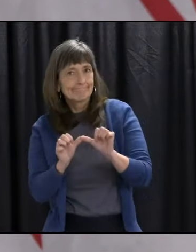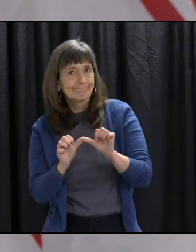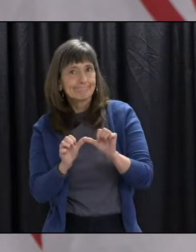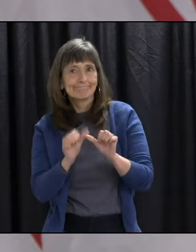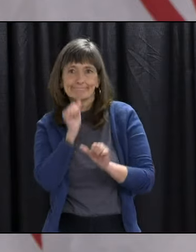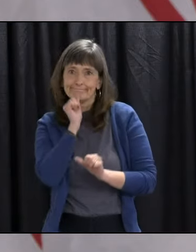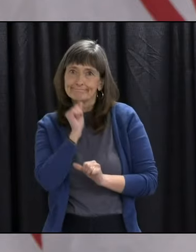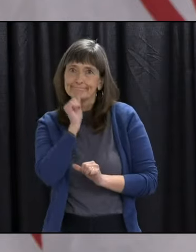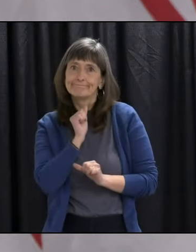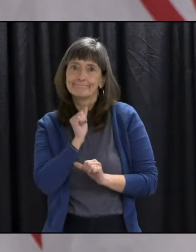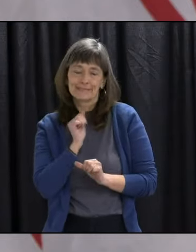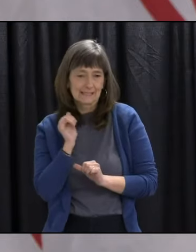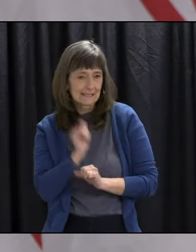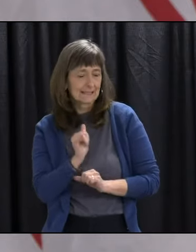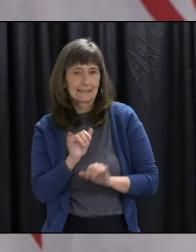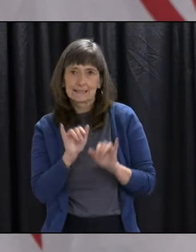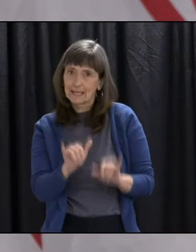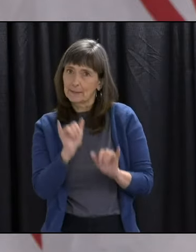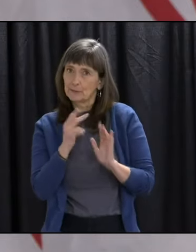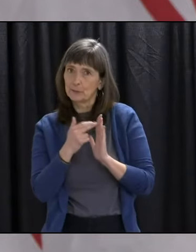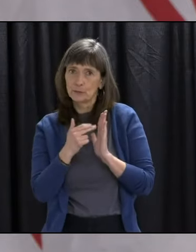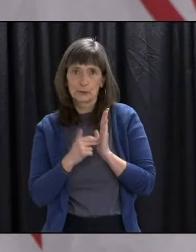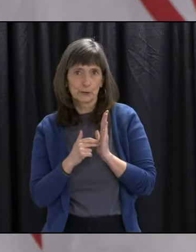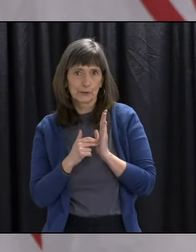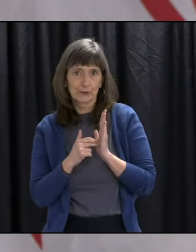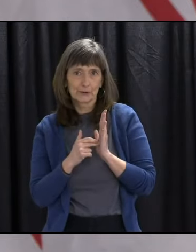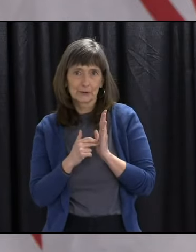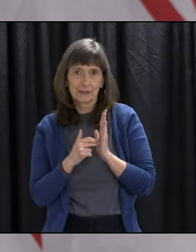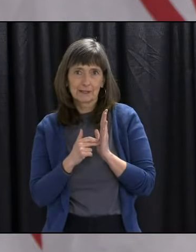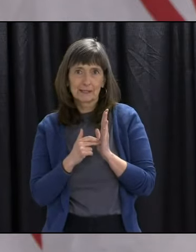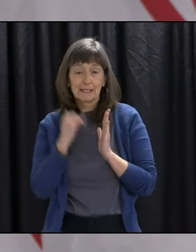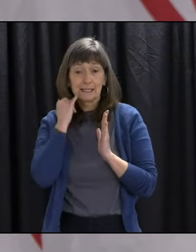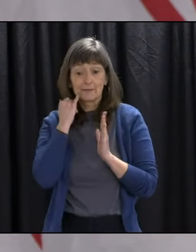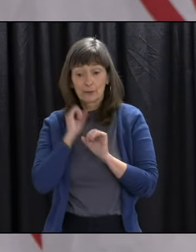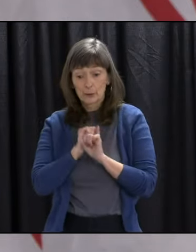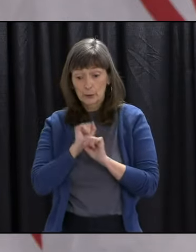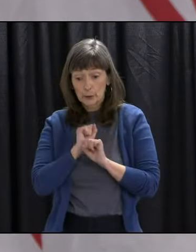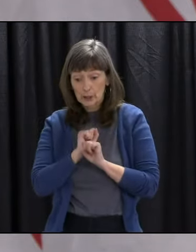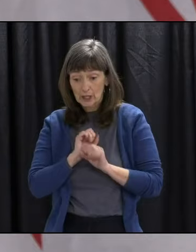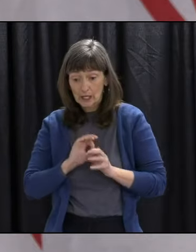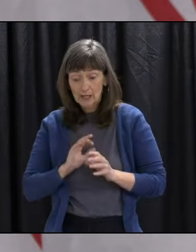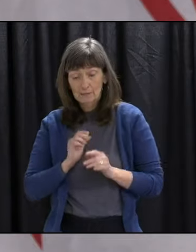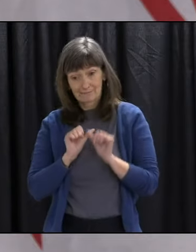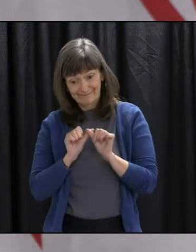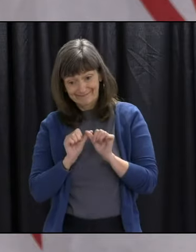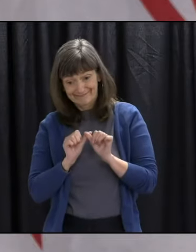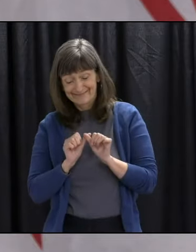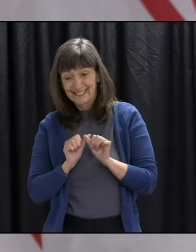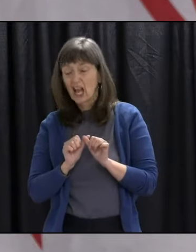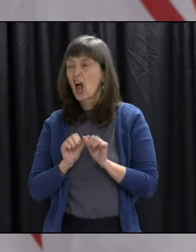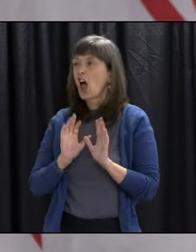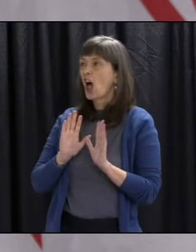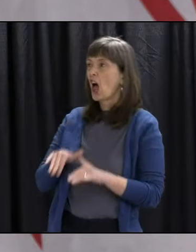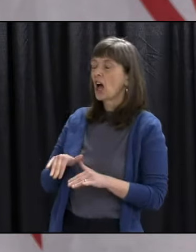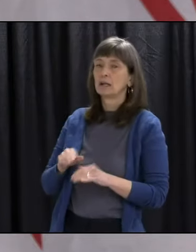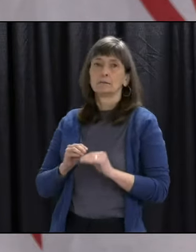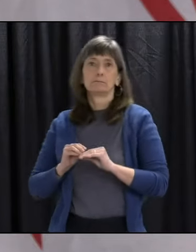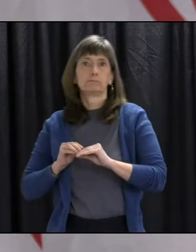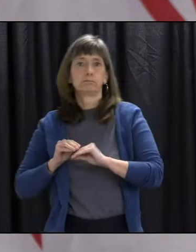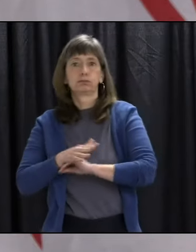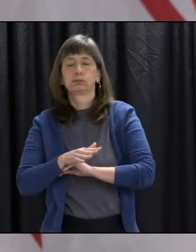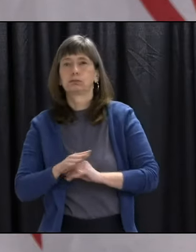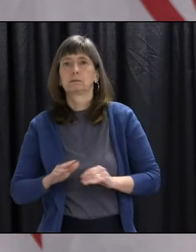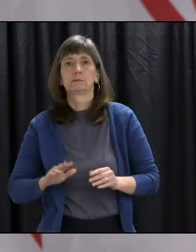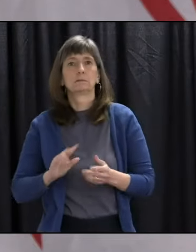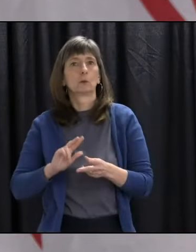vigilant so none of this becomes, none of you or us become, we spread this